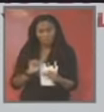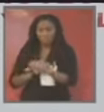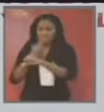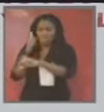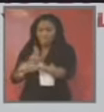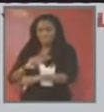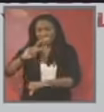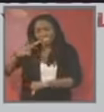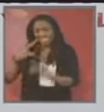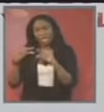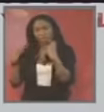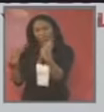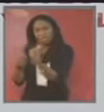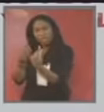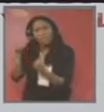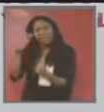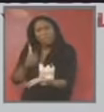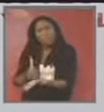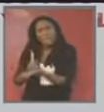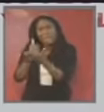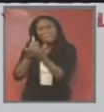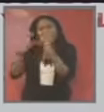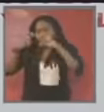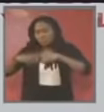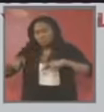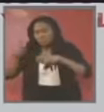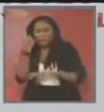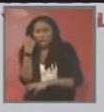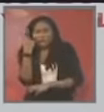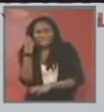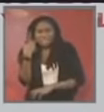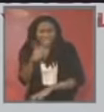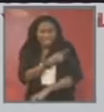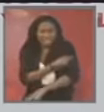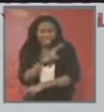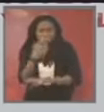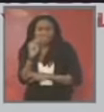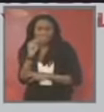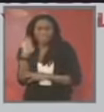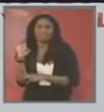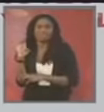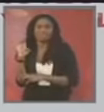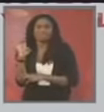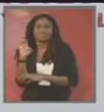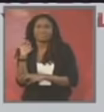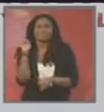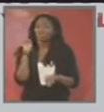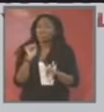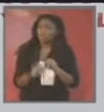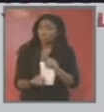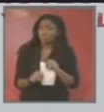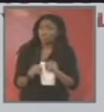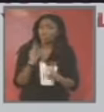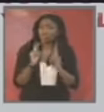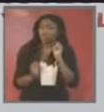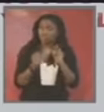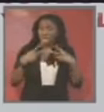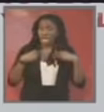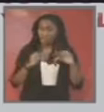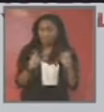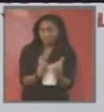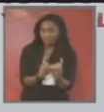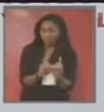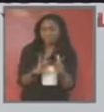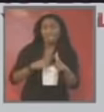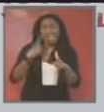but we have expanded that group. So the way it works is that Trinidad has a national tag, Above us, there's a regional tag and there's a